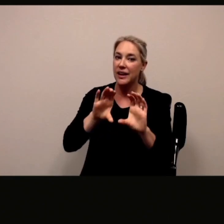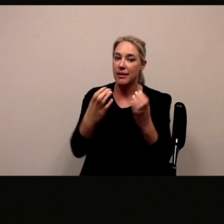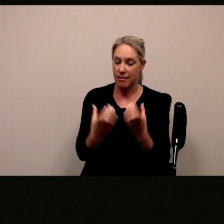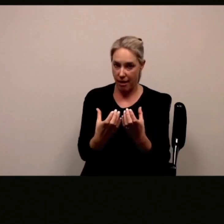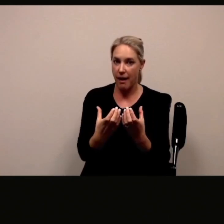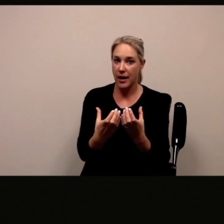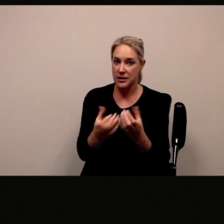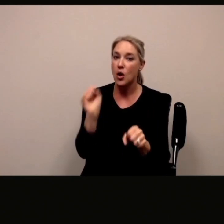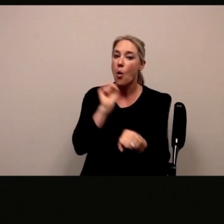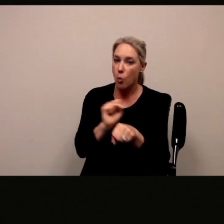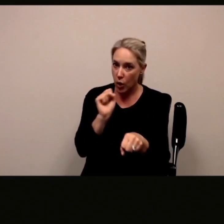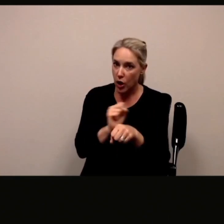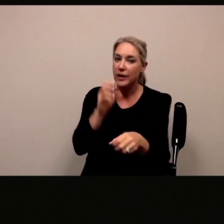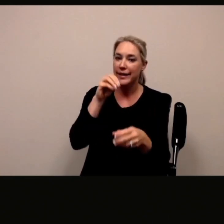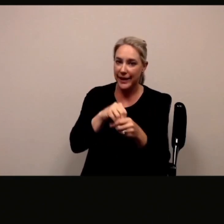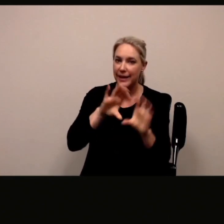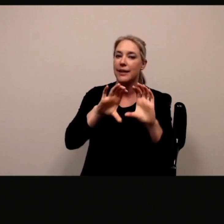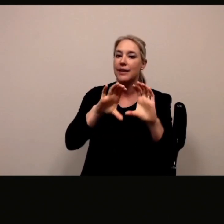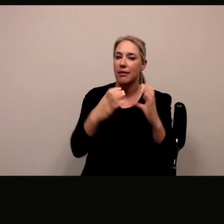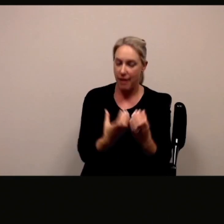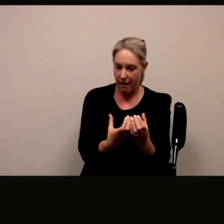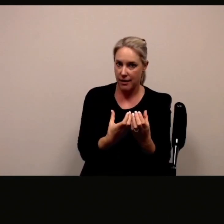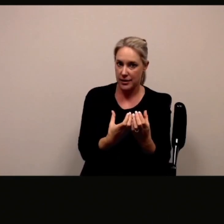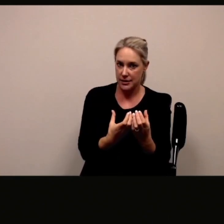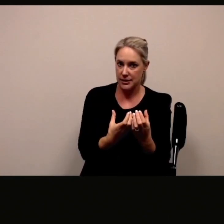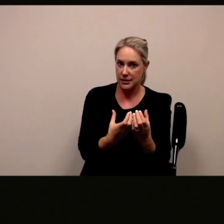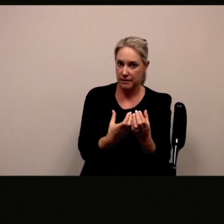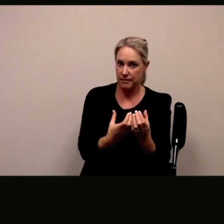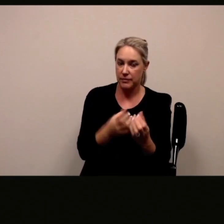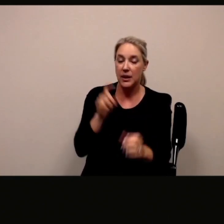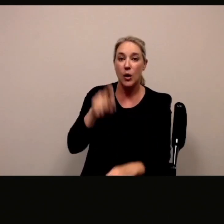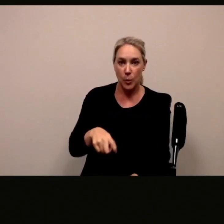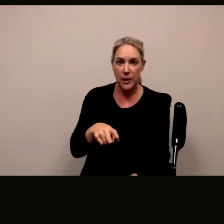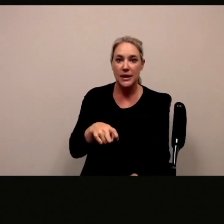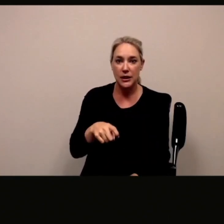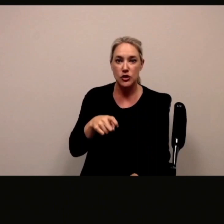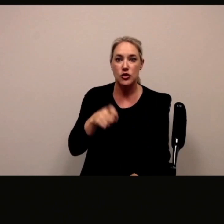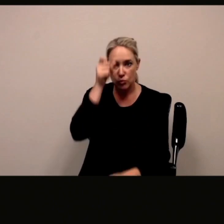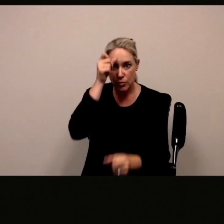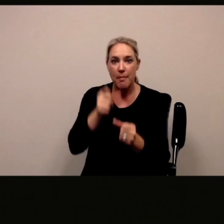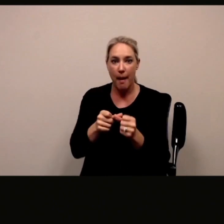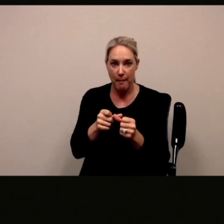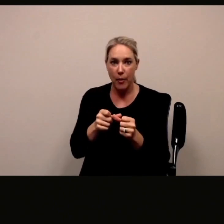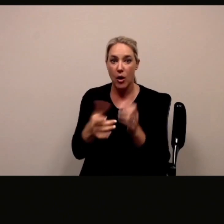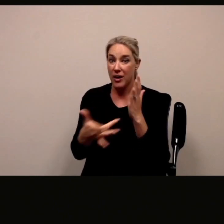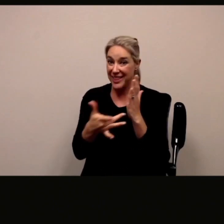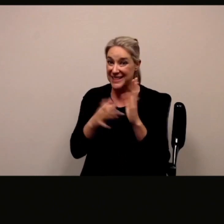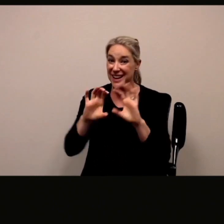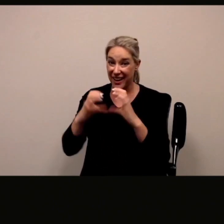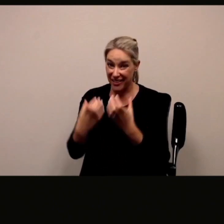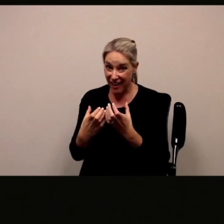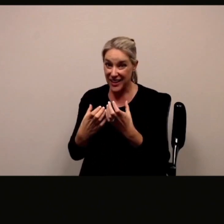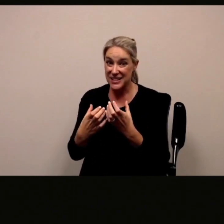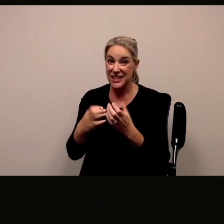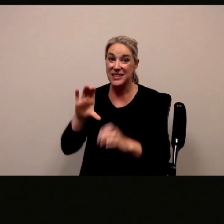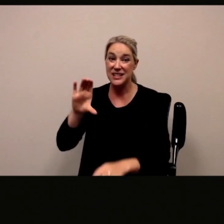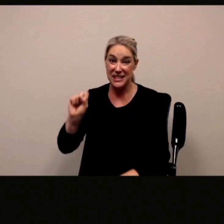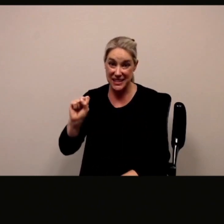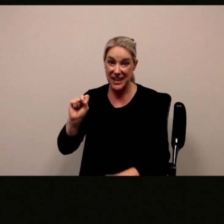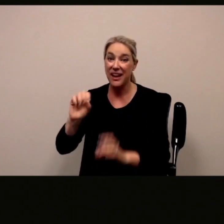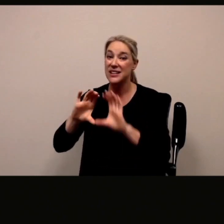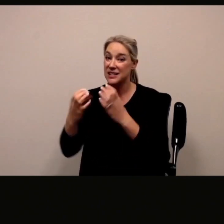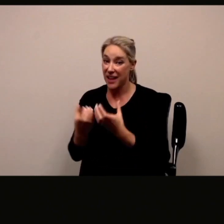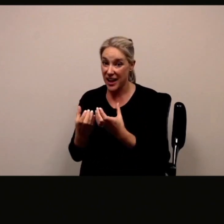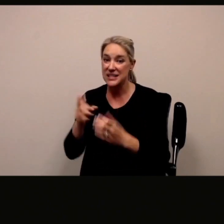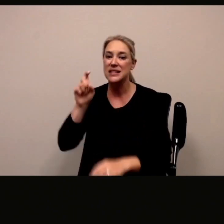work in class. So we've got to be mindful when we have these tech classes, when we have these computer science classes, we have to be mindful